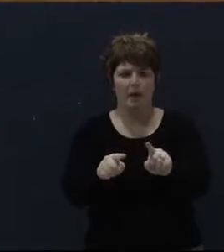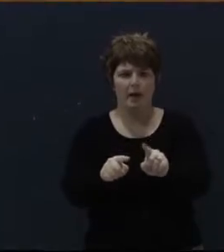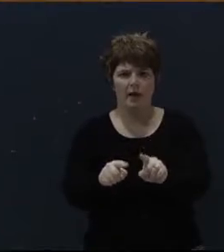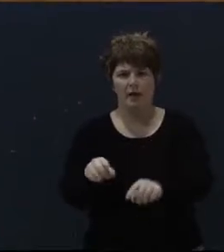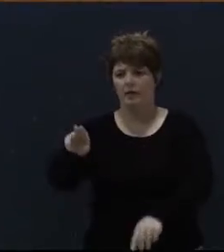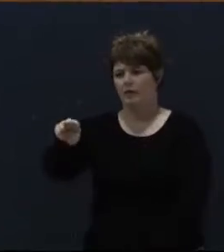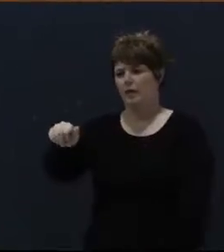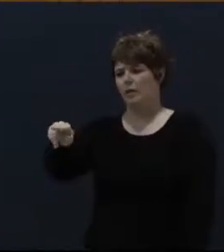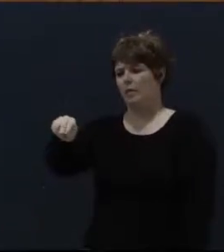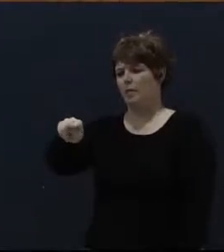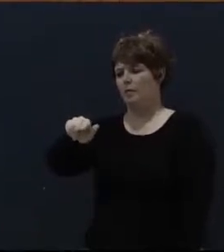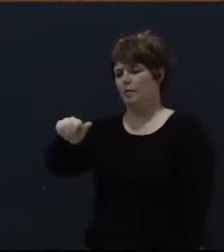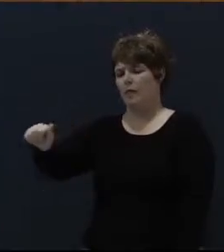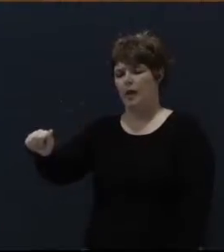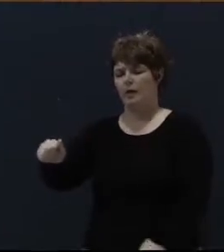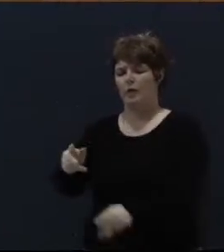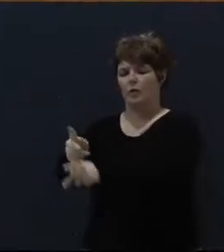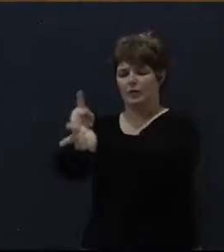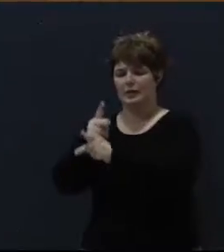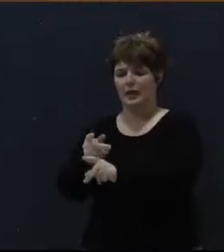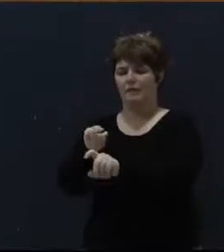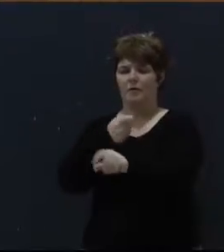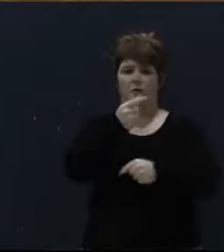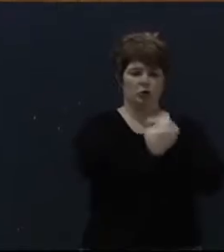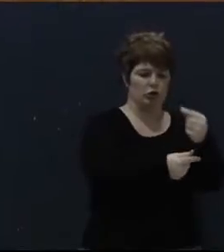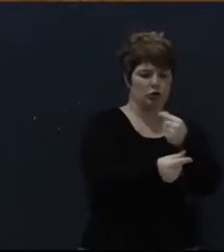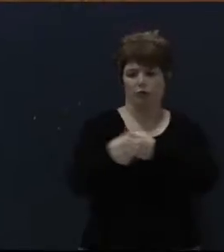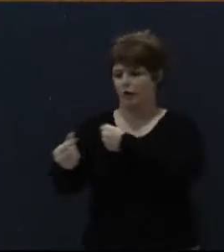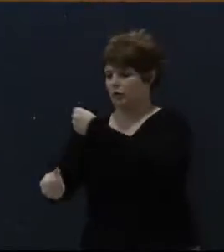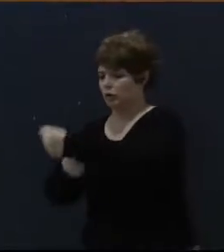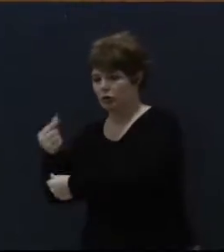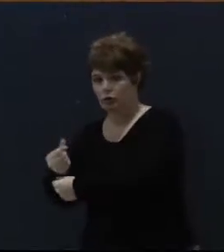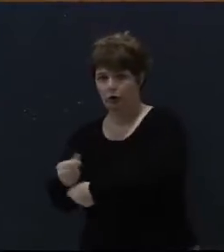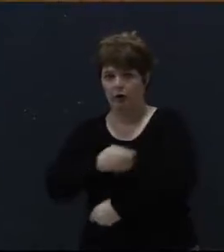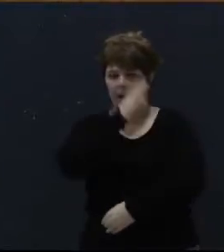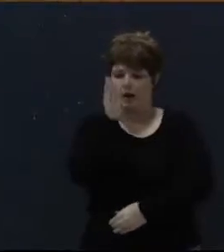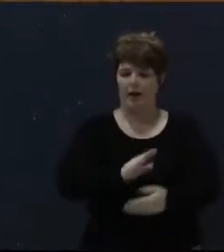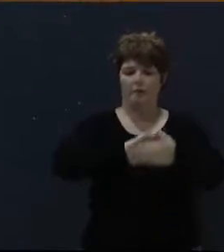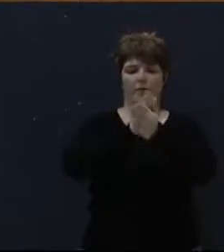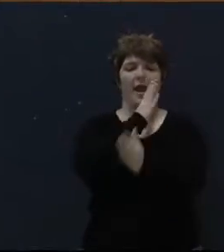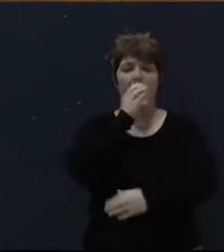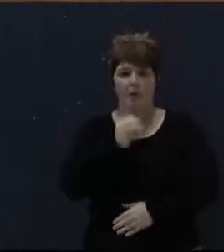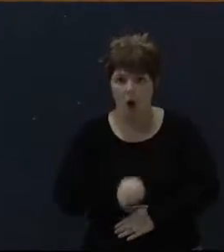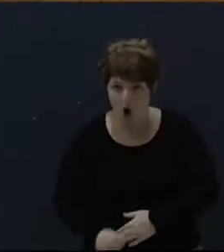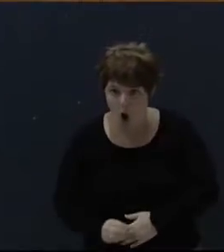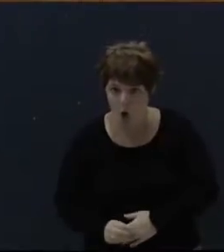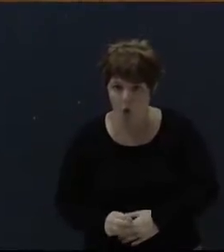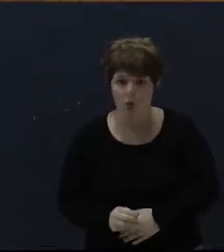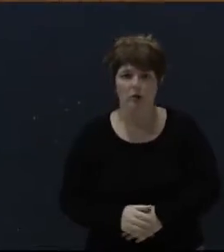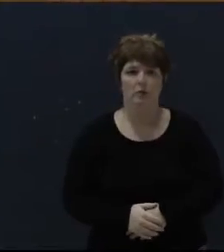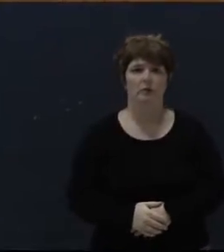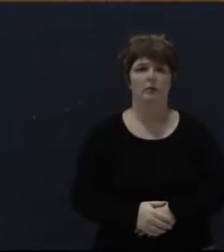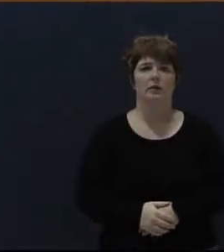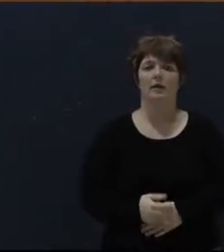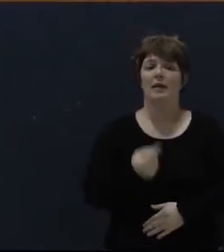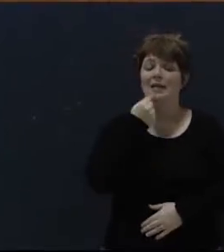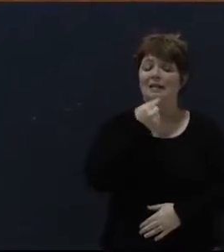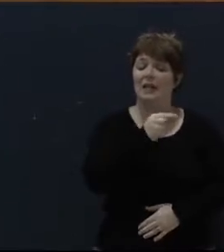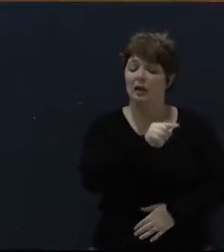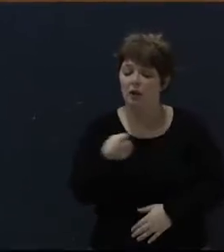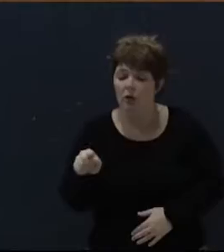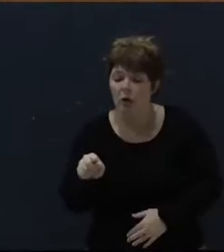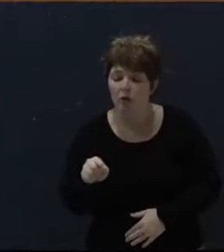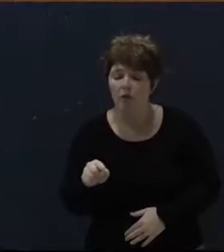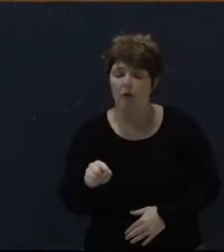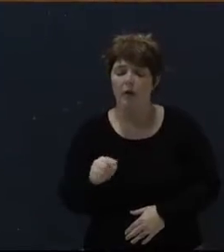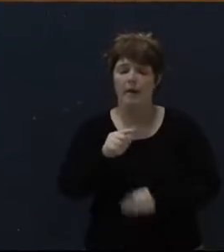was preserved from generation to generation, never got old, never got stale. Can I say something about the Word